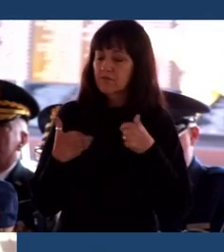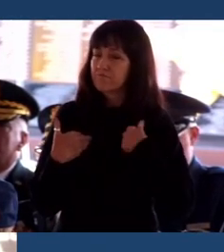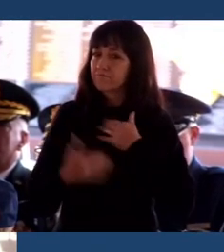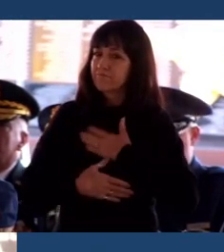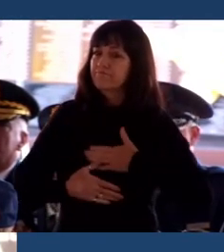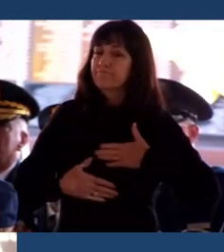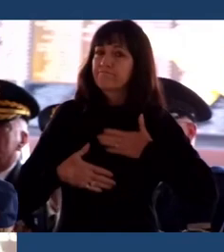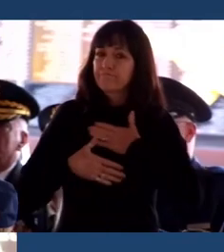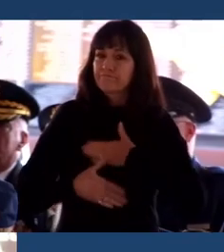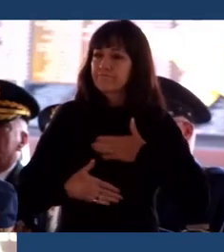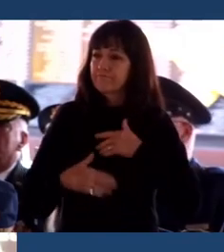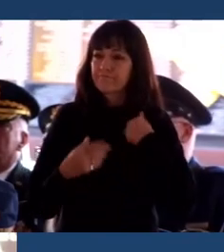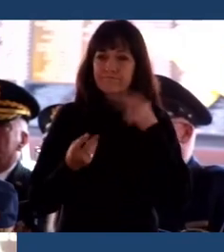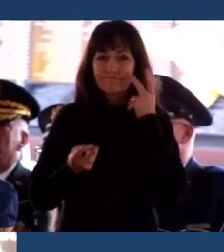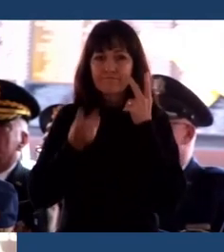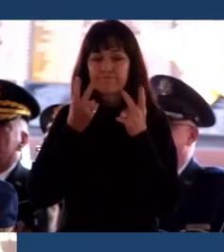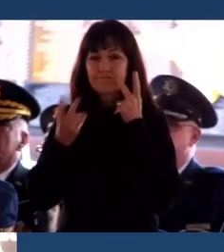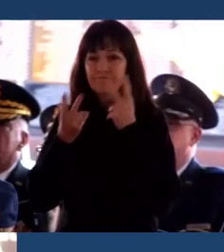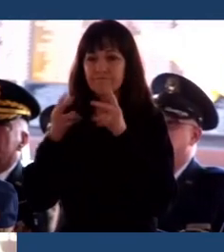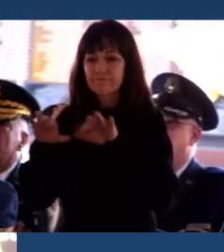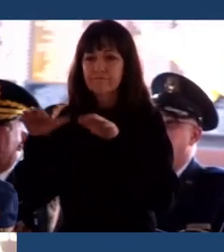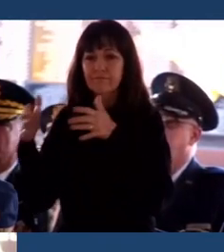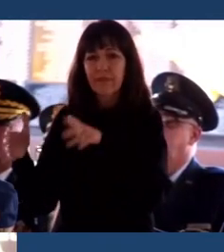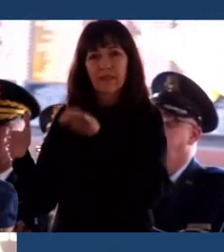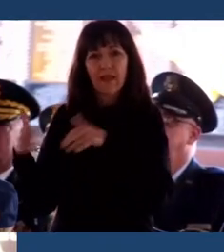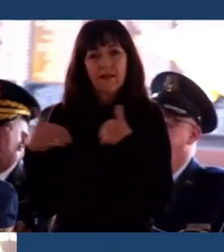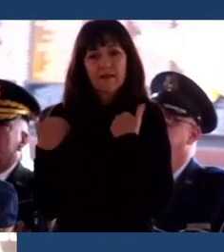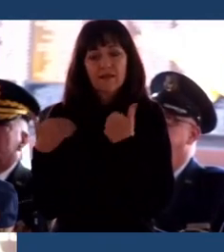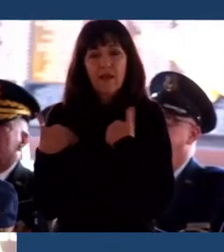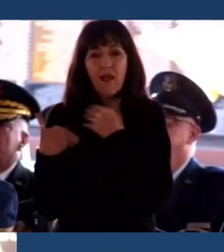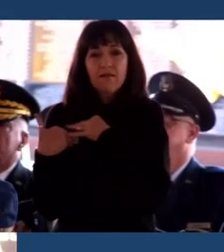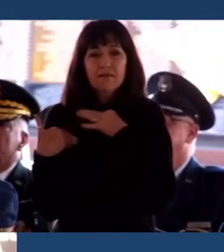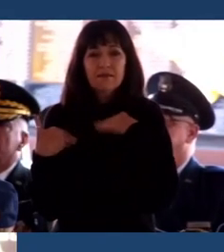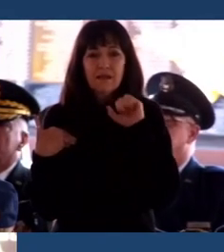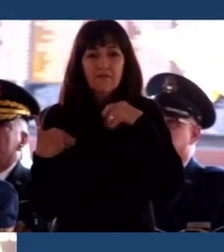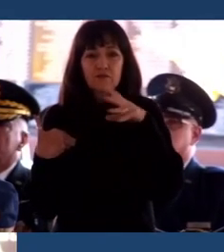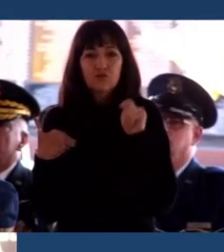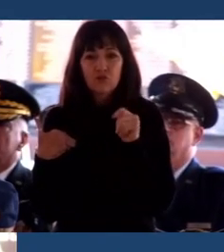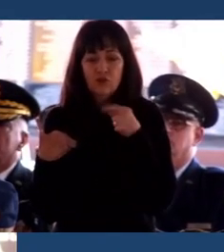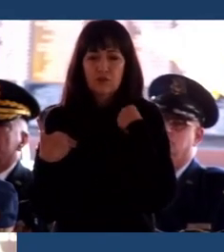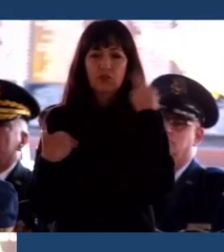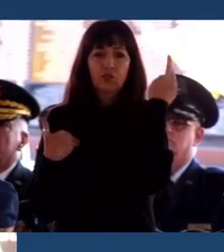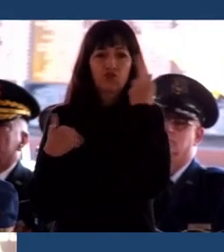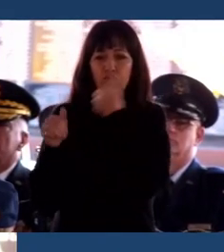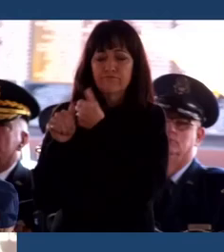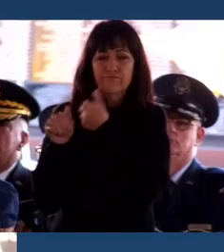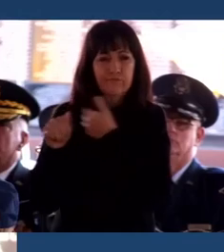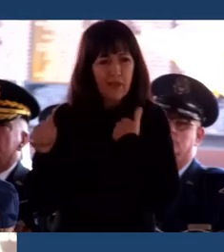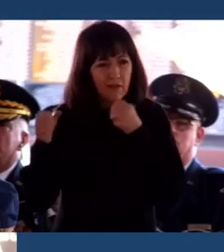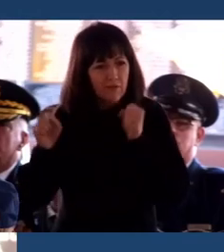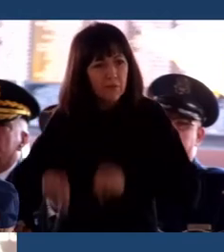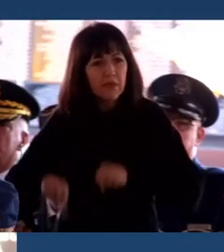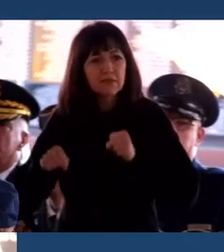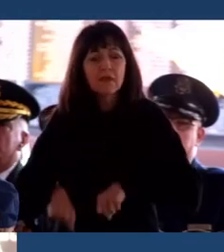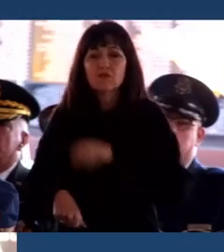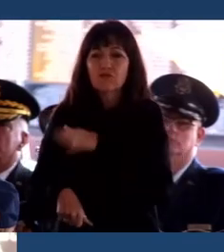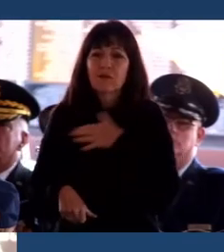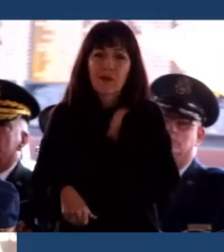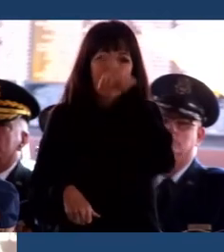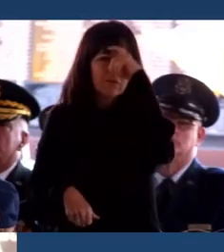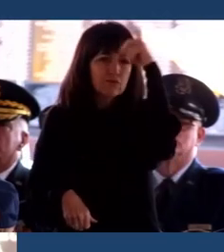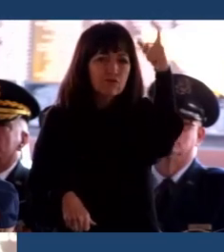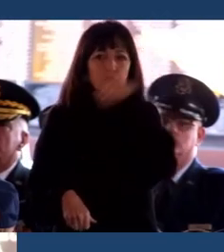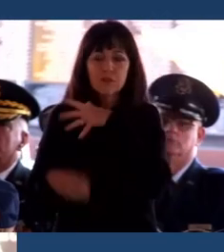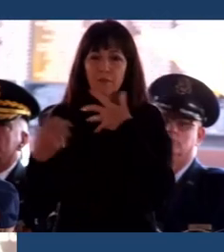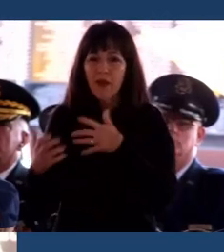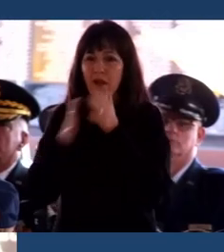of being the section supervisor of a young staff sergeant who I realized had potential and aspirations. While